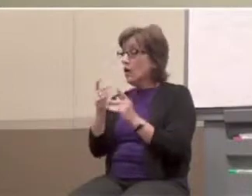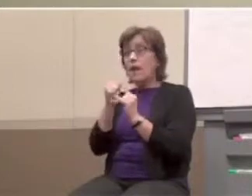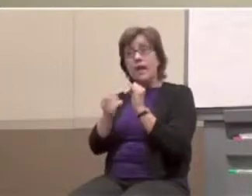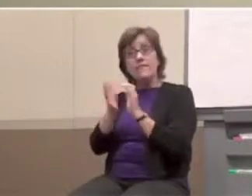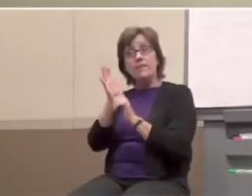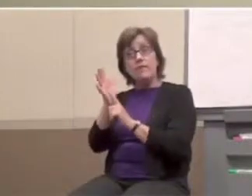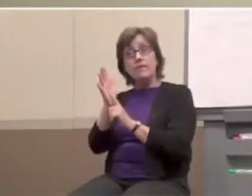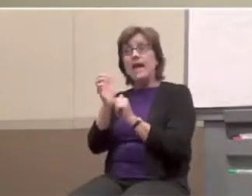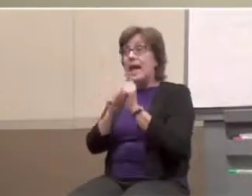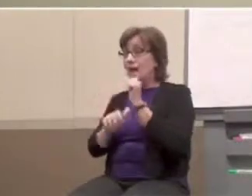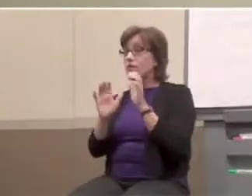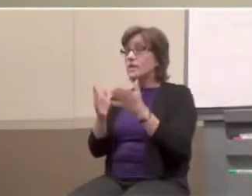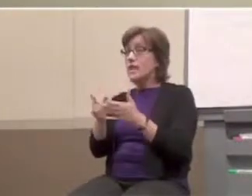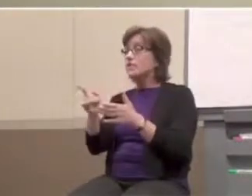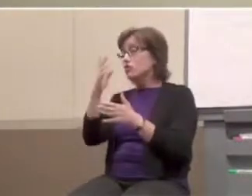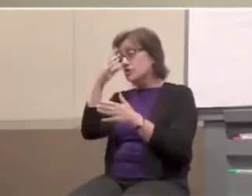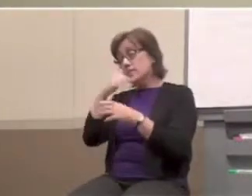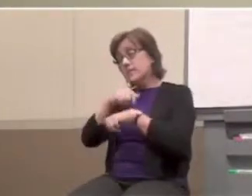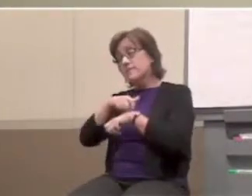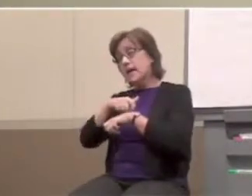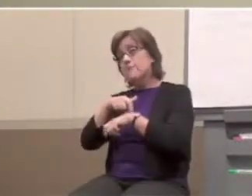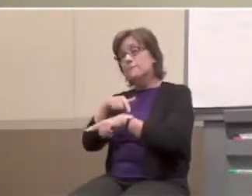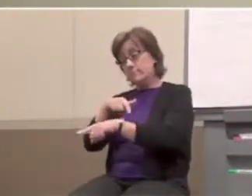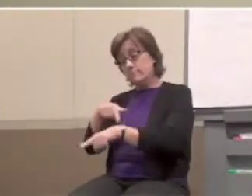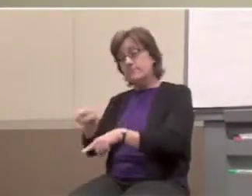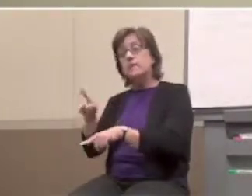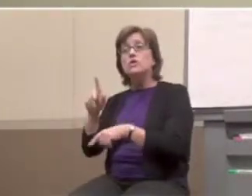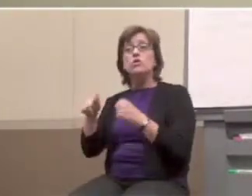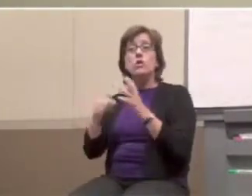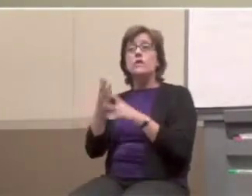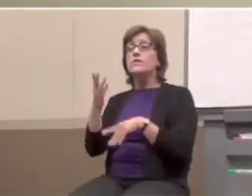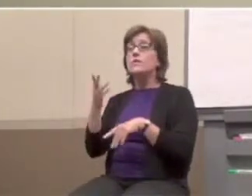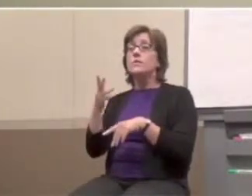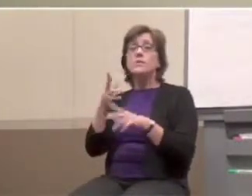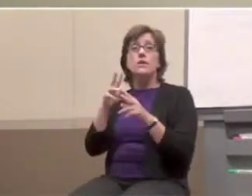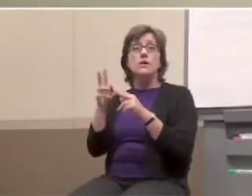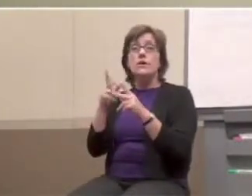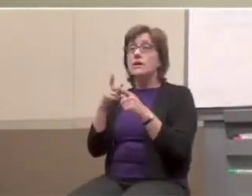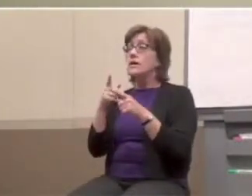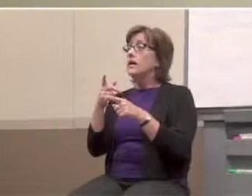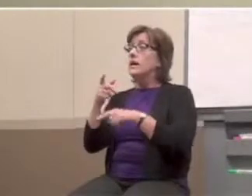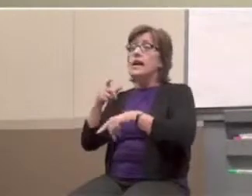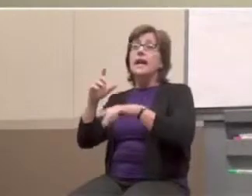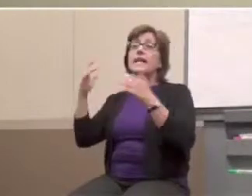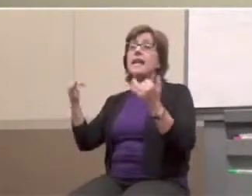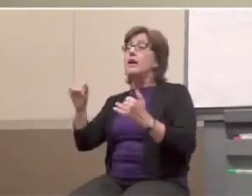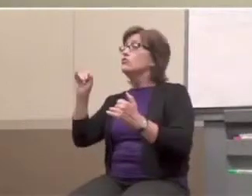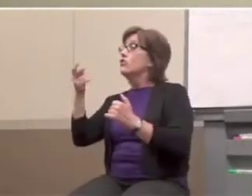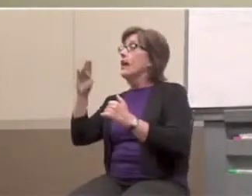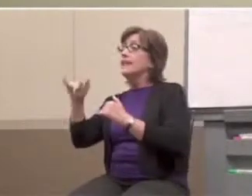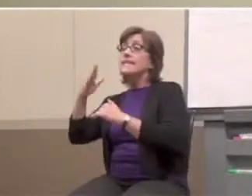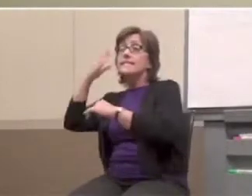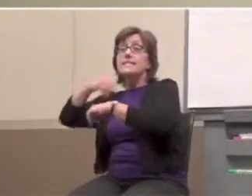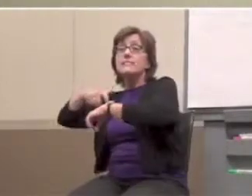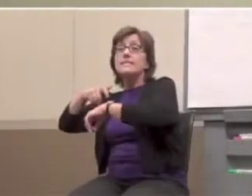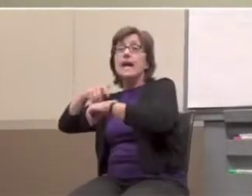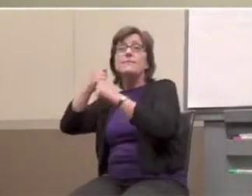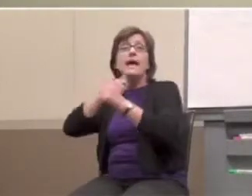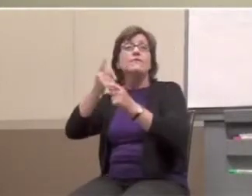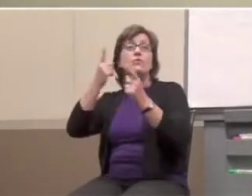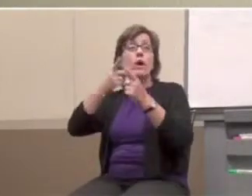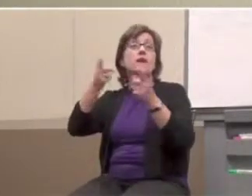is your sleep time. And so as you're going through, you look at the thing, it's now Johnny's sleep time, everybody. Johnny, go to